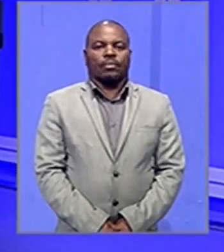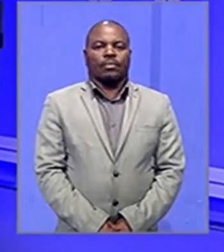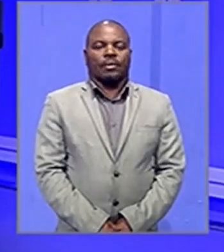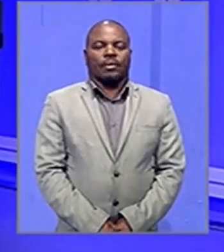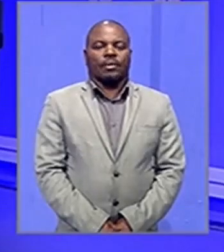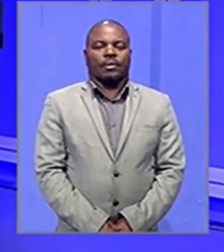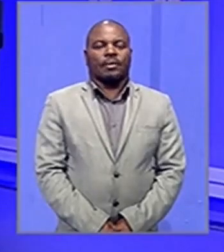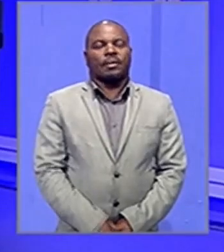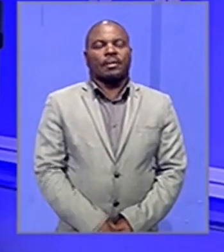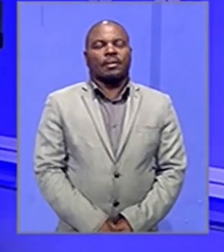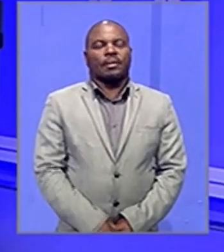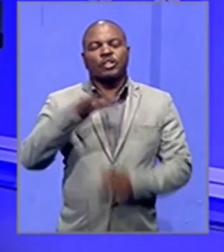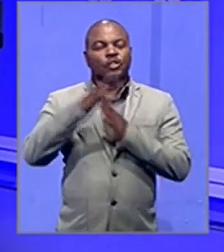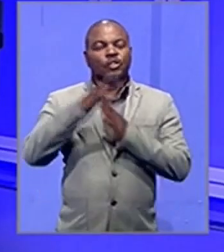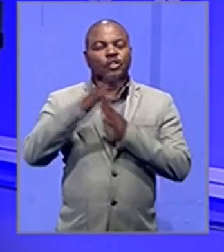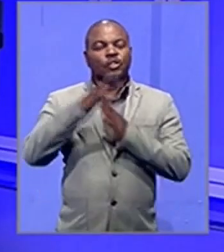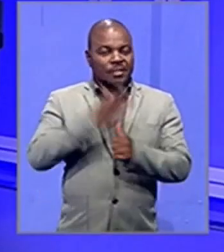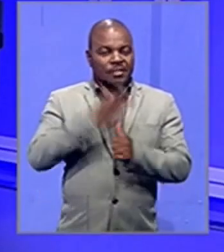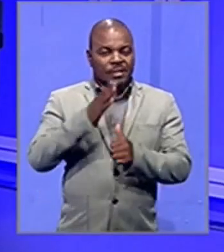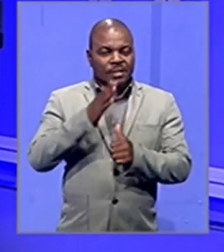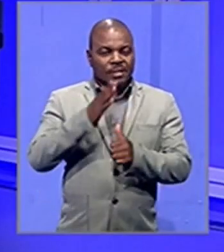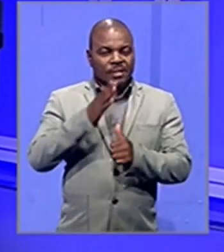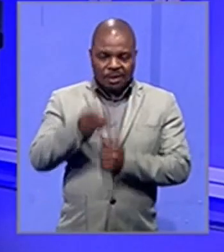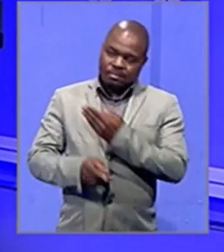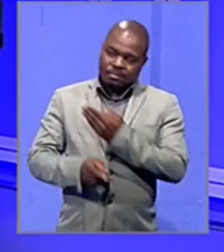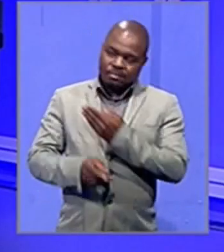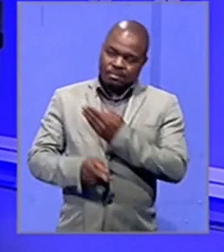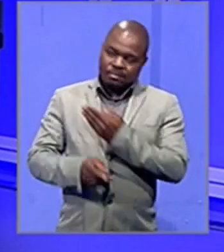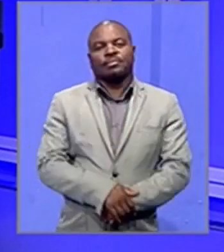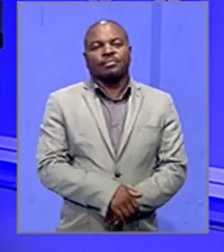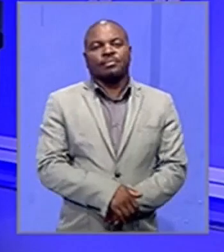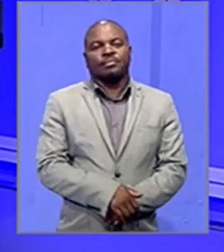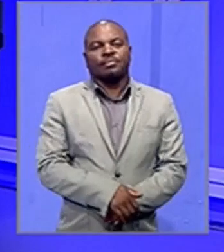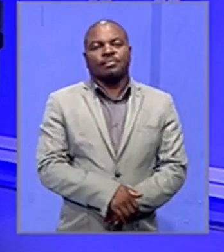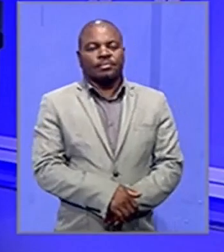Mui hagale kole tse ileng tsa itlhoma pele kgasong ena ya ditaba tsa rona phirimaneng ena.